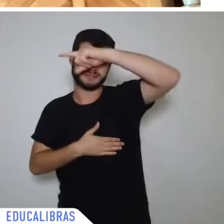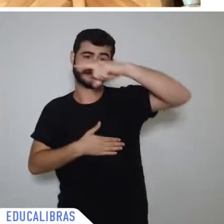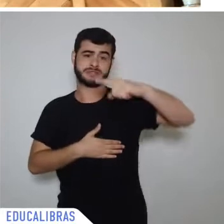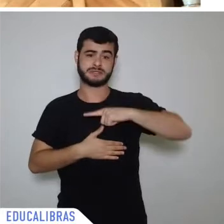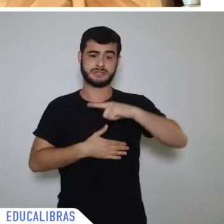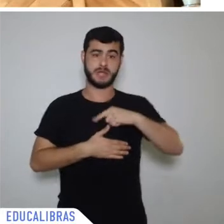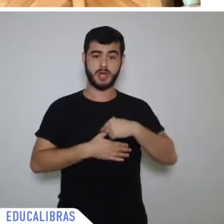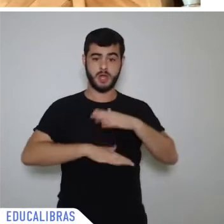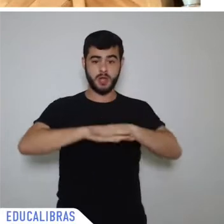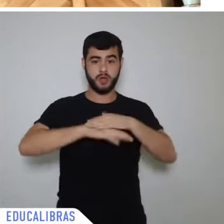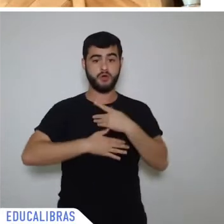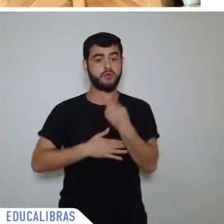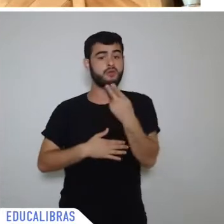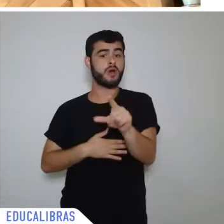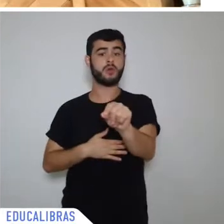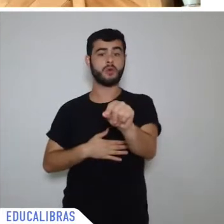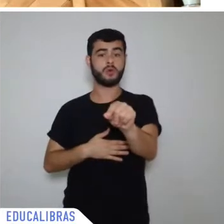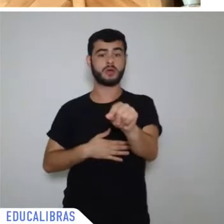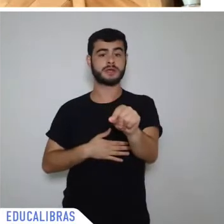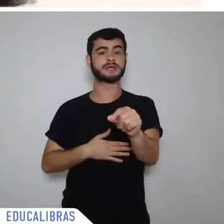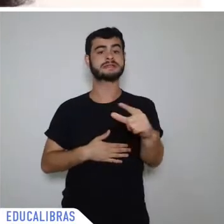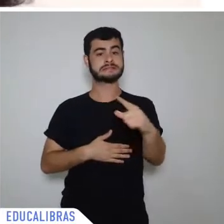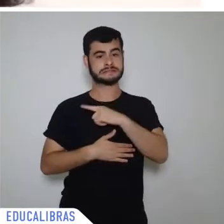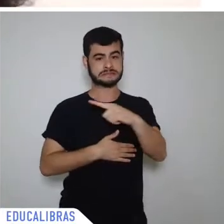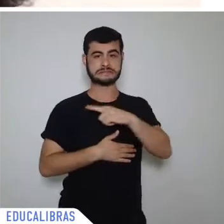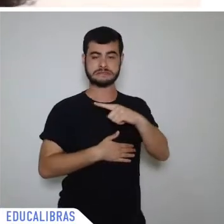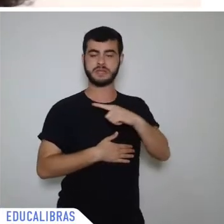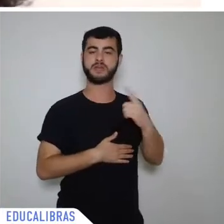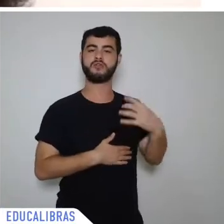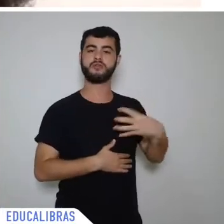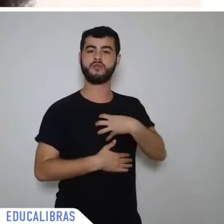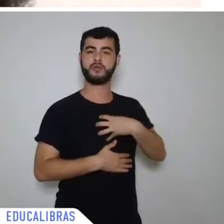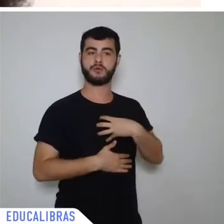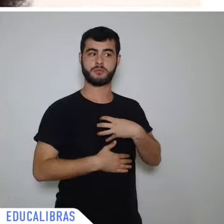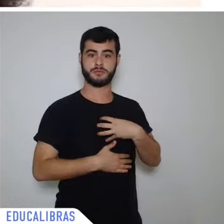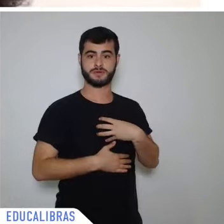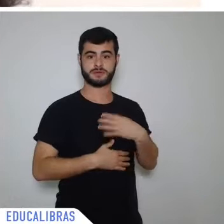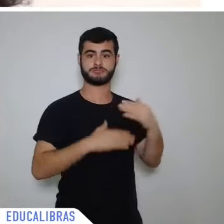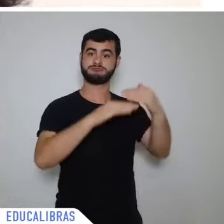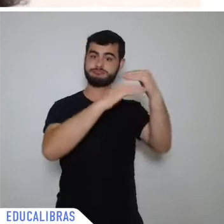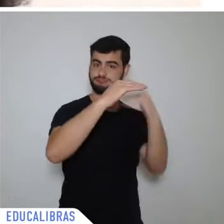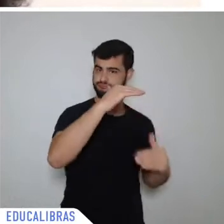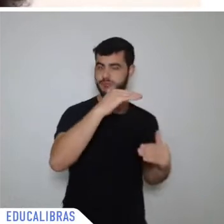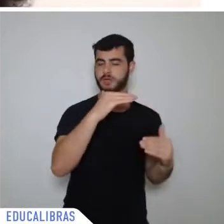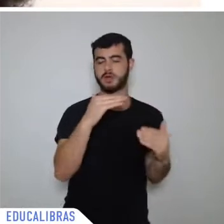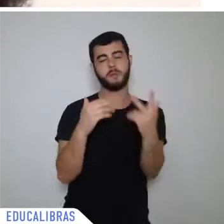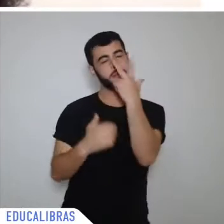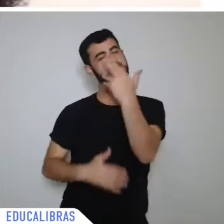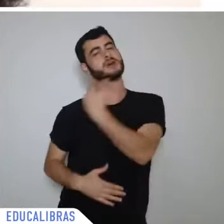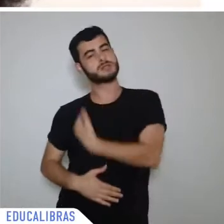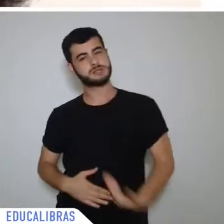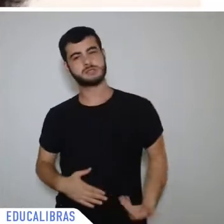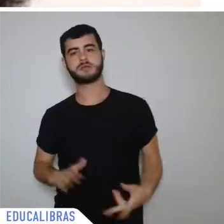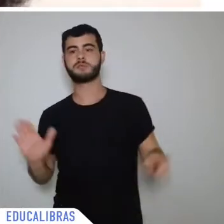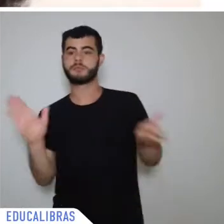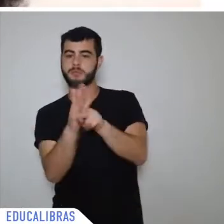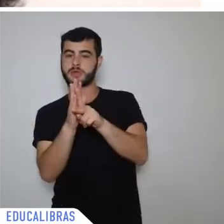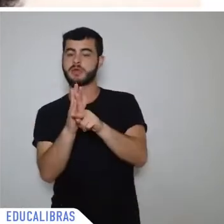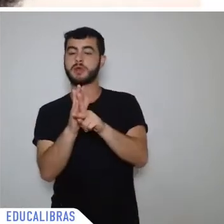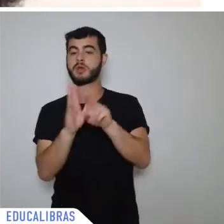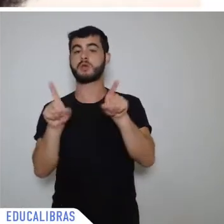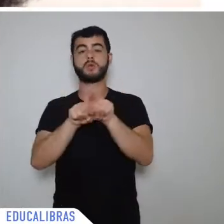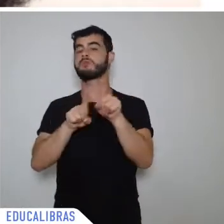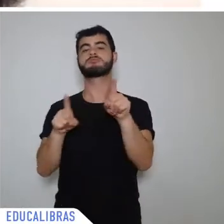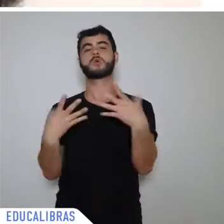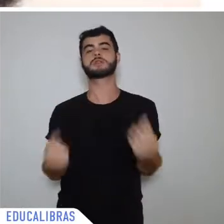We've done it the way we can, but in a very precarious way. I think sub-notification is another policy of this